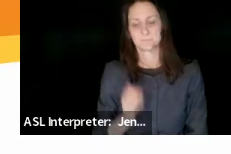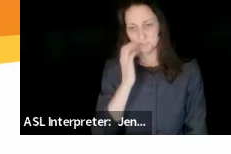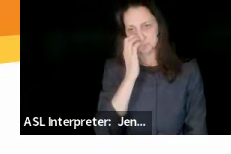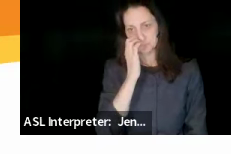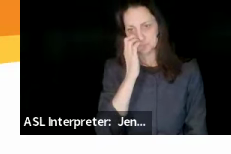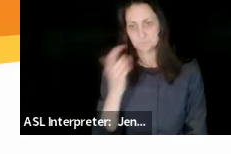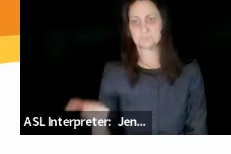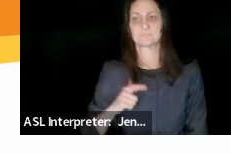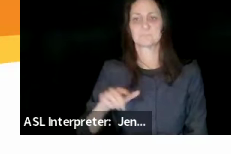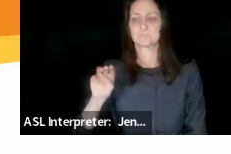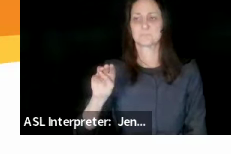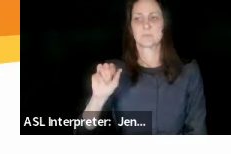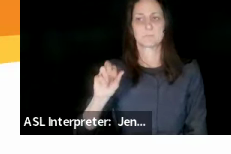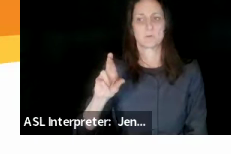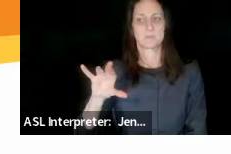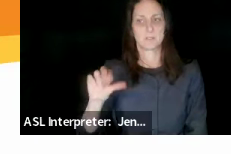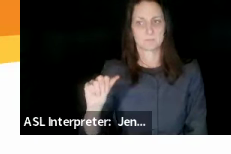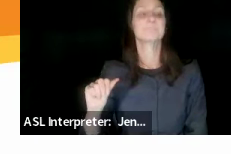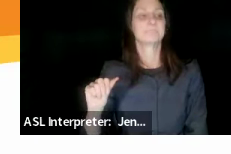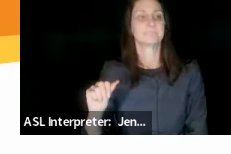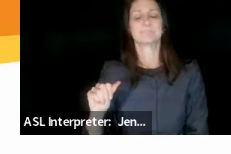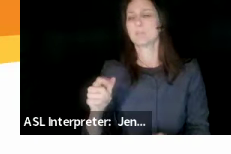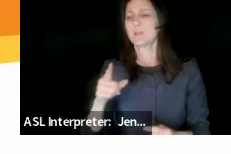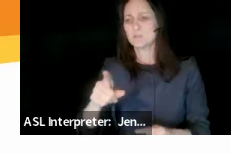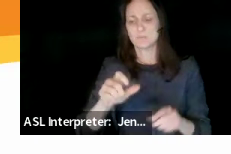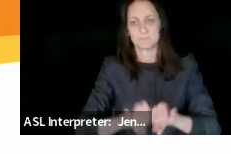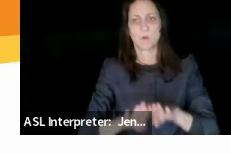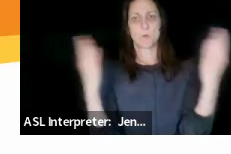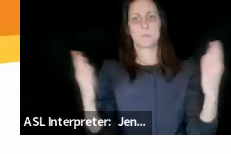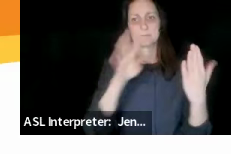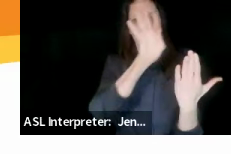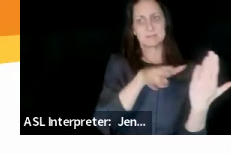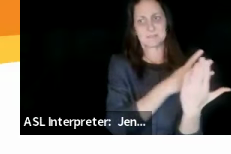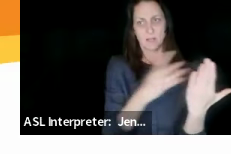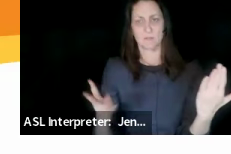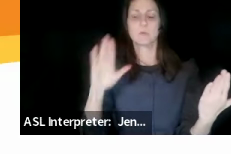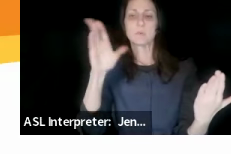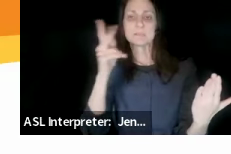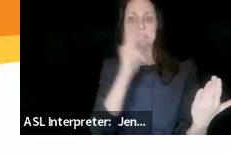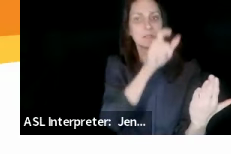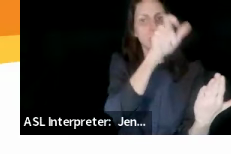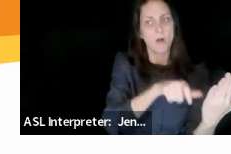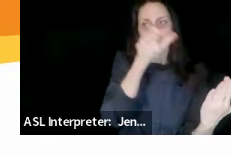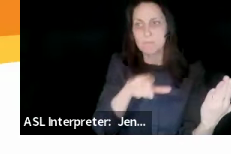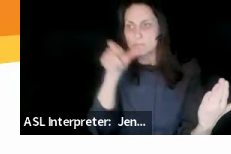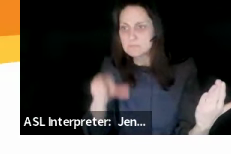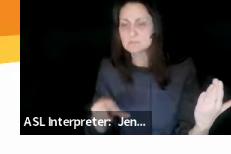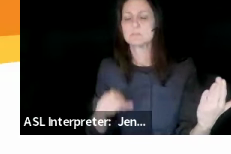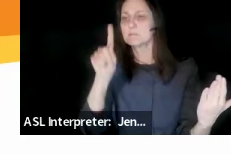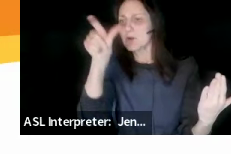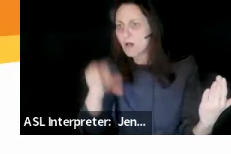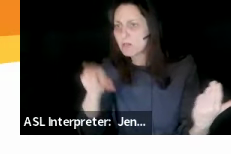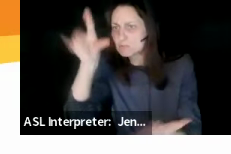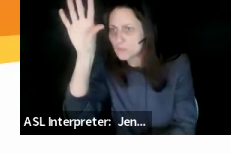with the Excel file, you'll see, the columns, the total project cost. You see the column for the amount that is requested. You'll see the